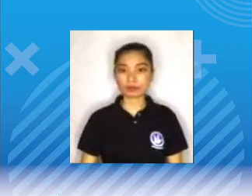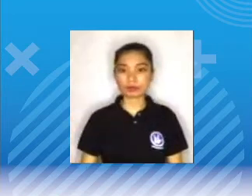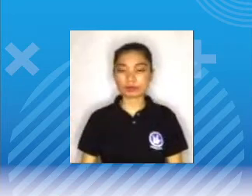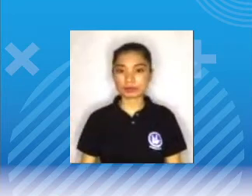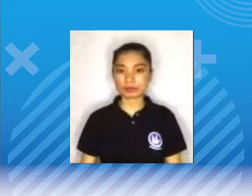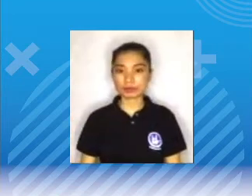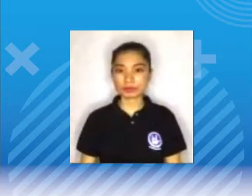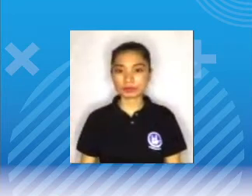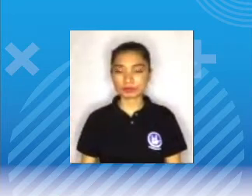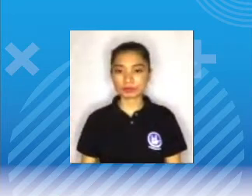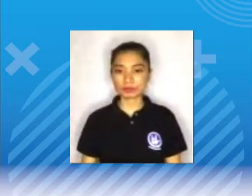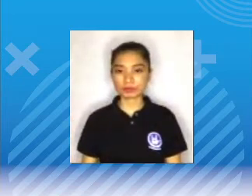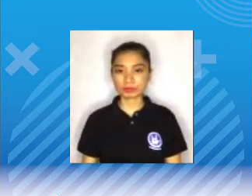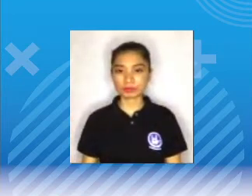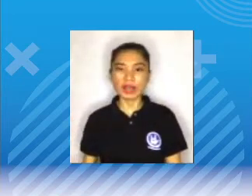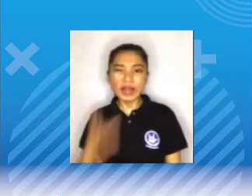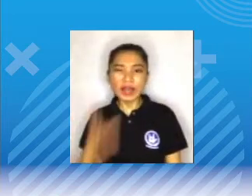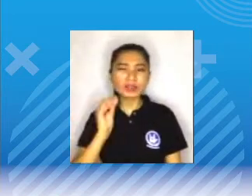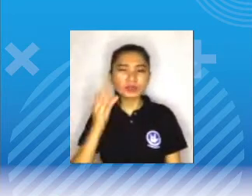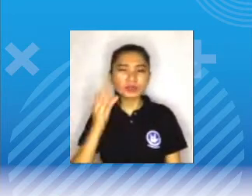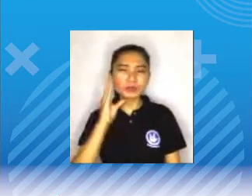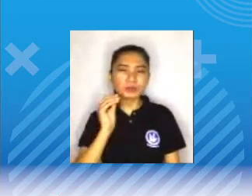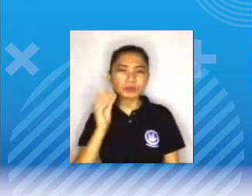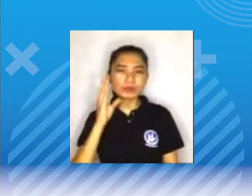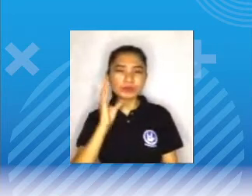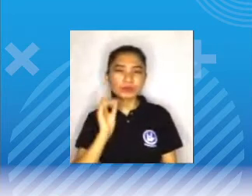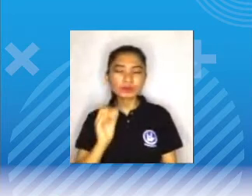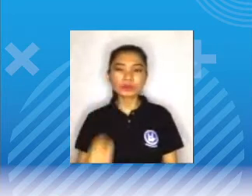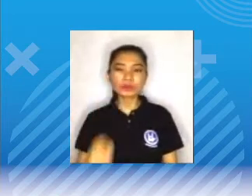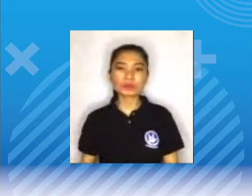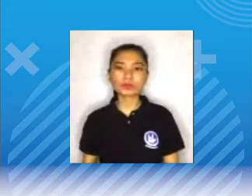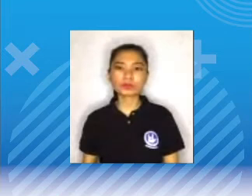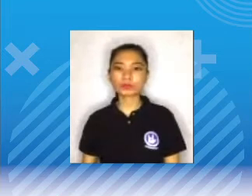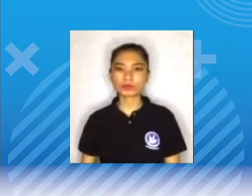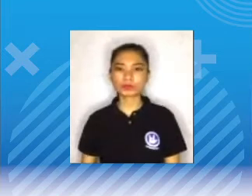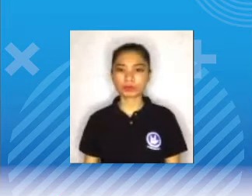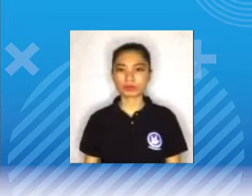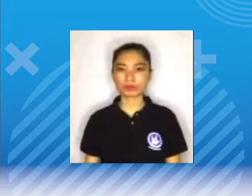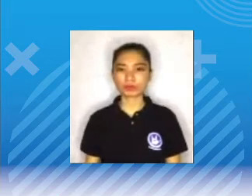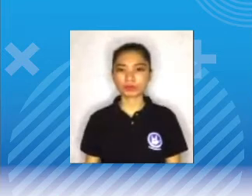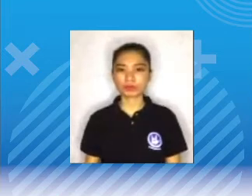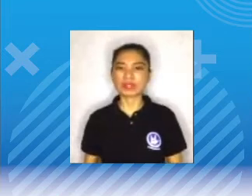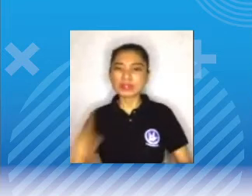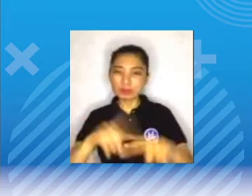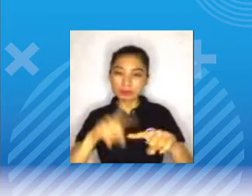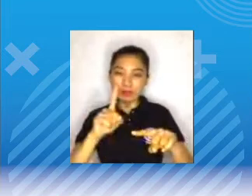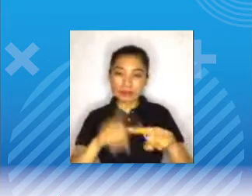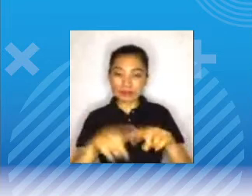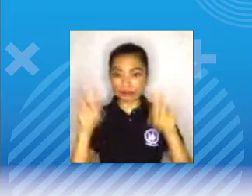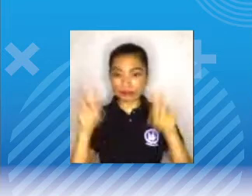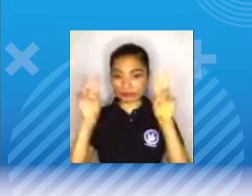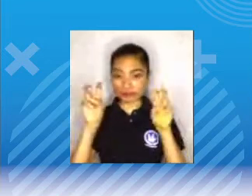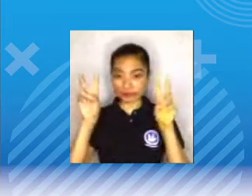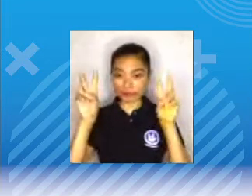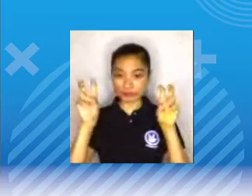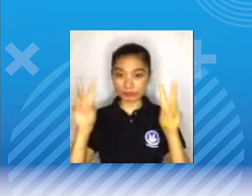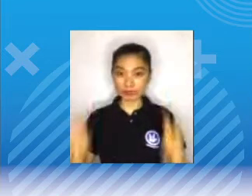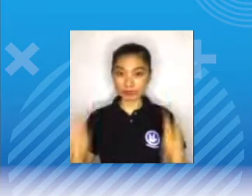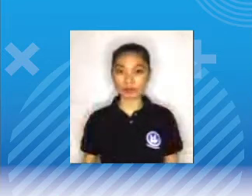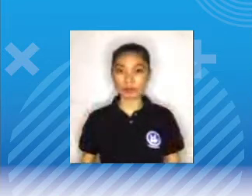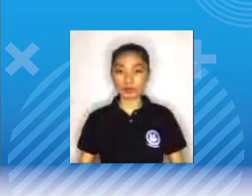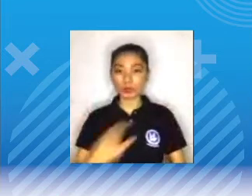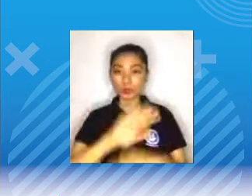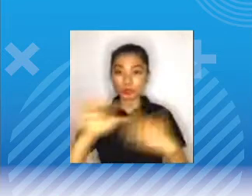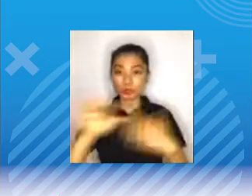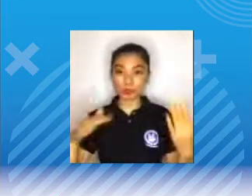mga experiences nila. Depende po doon sa topic na meron tayo. So, for all our guests and partners, lahat po